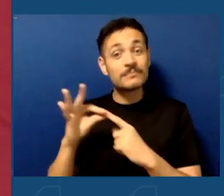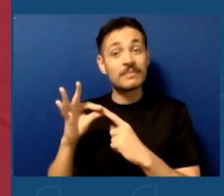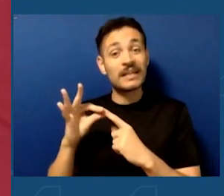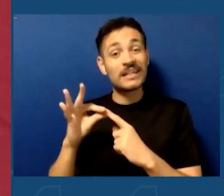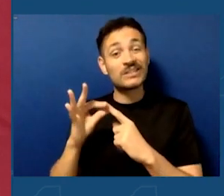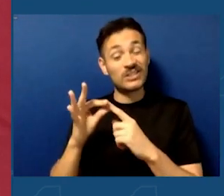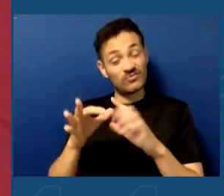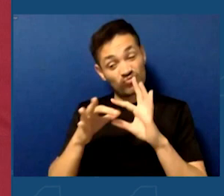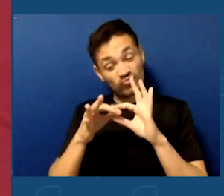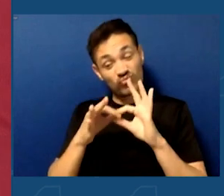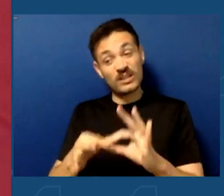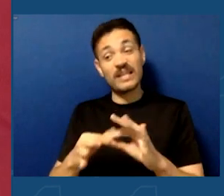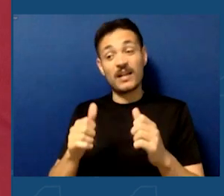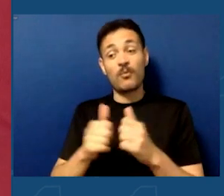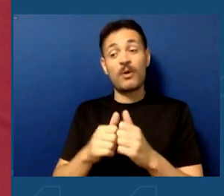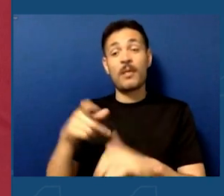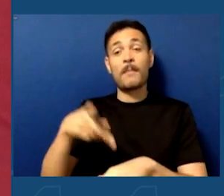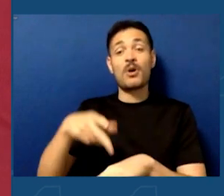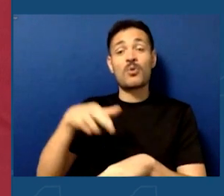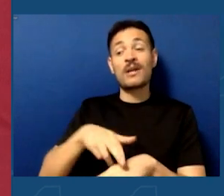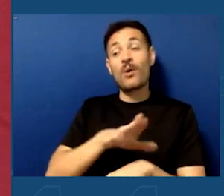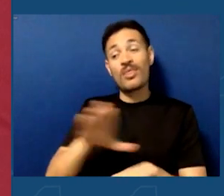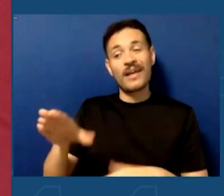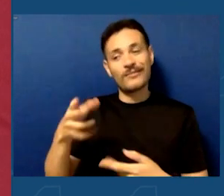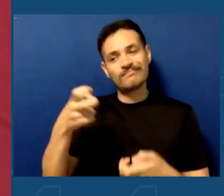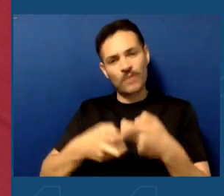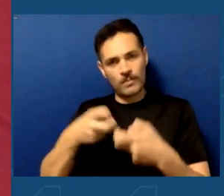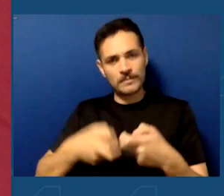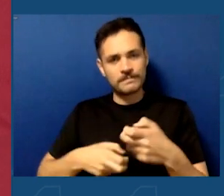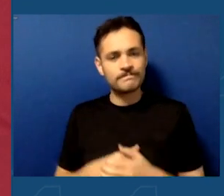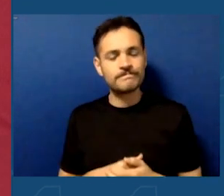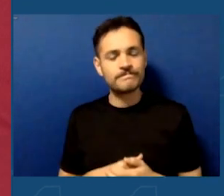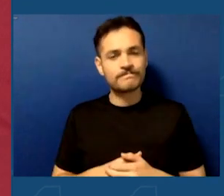Rico, to know that